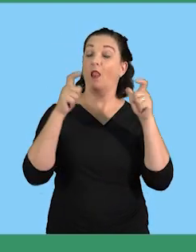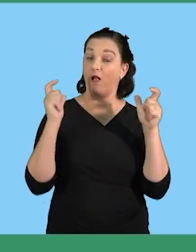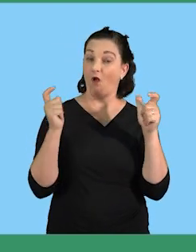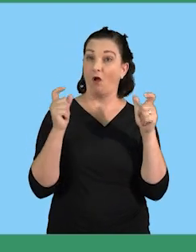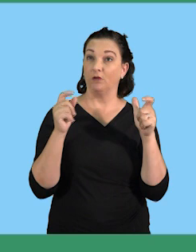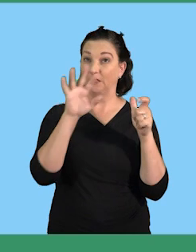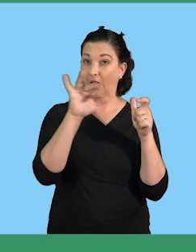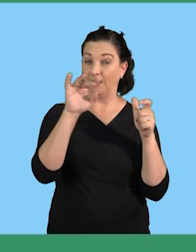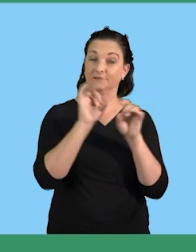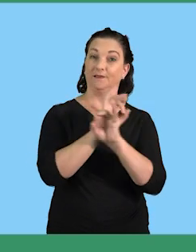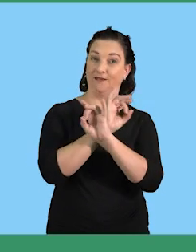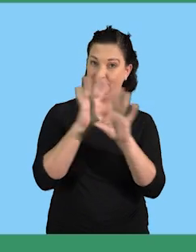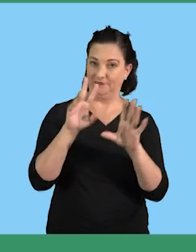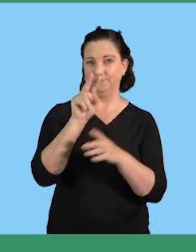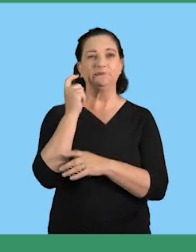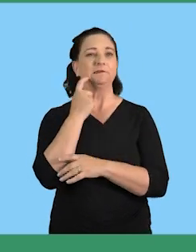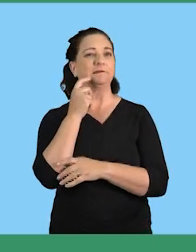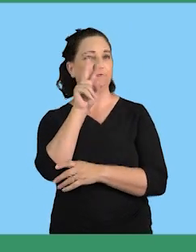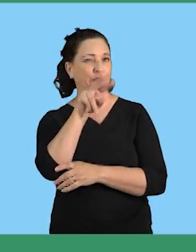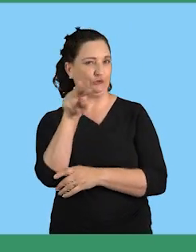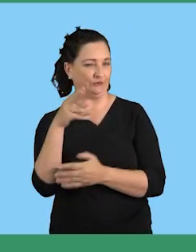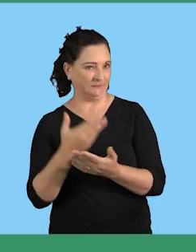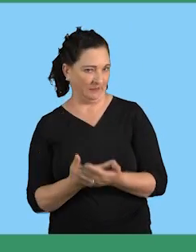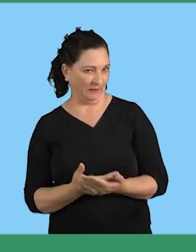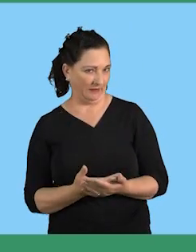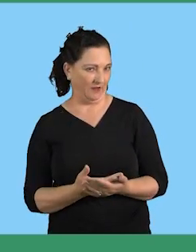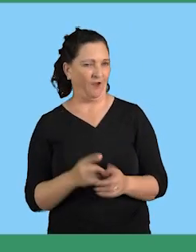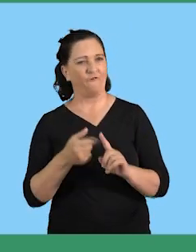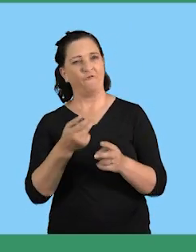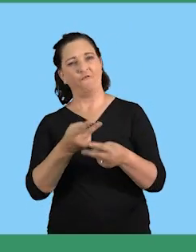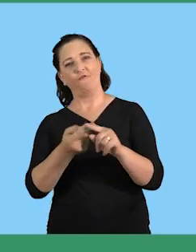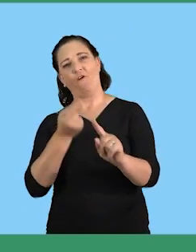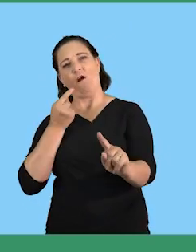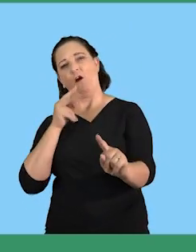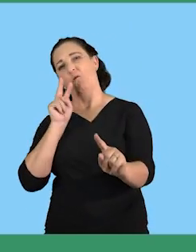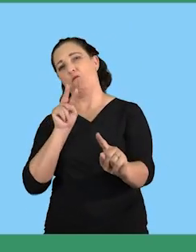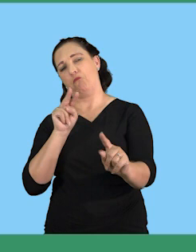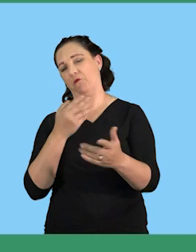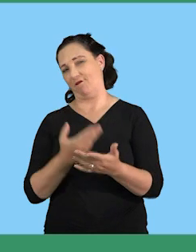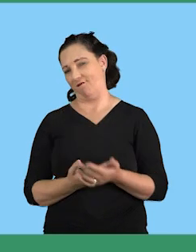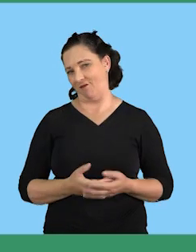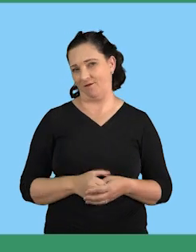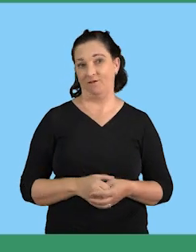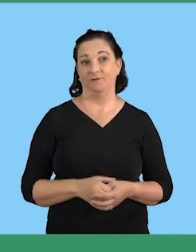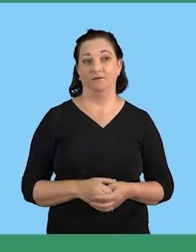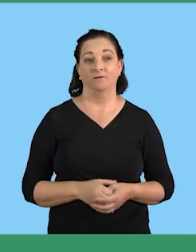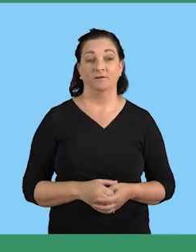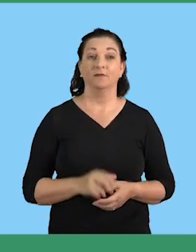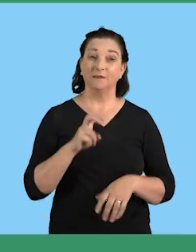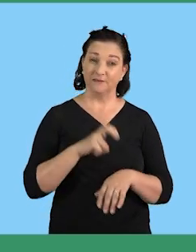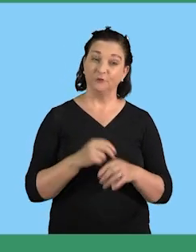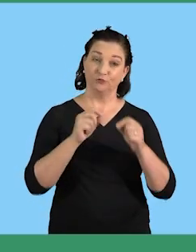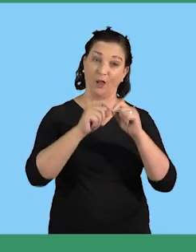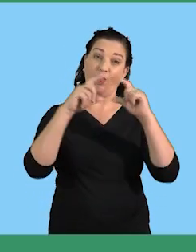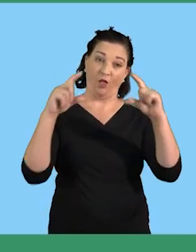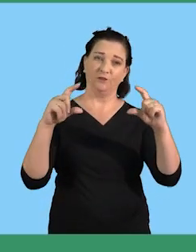large or clear lettering that is easy to read from an appropriate distance. It's very important using large, because you need